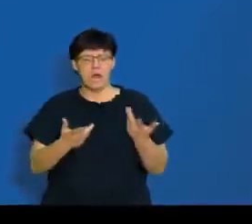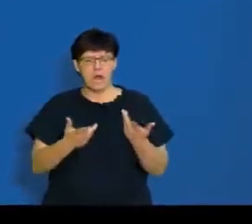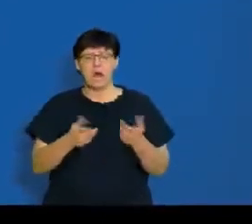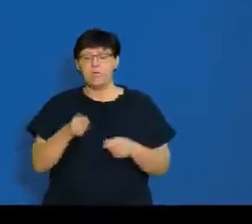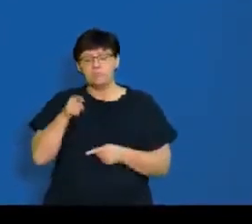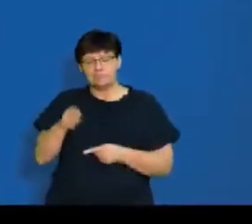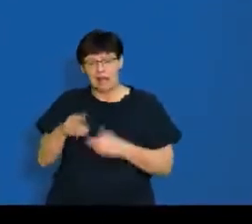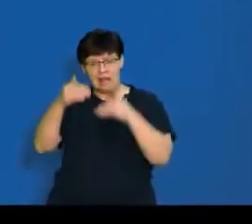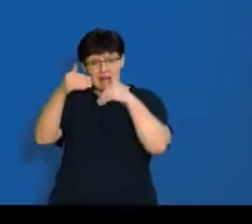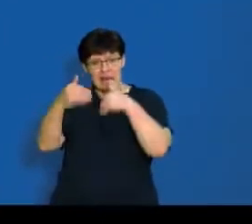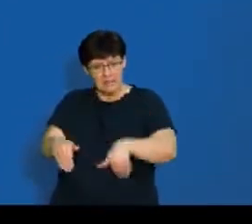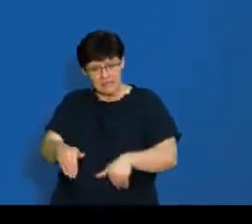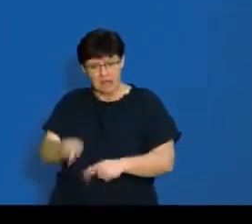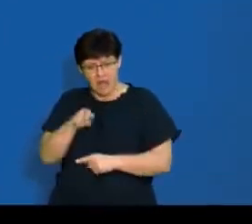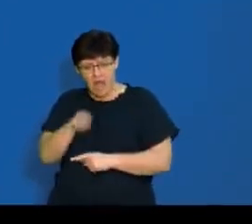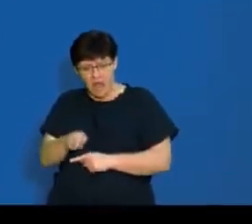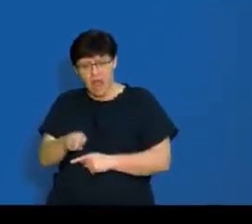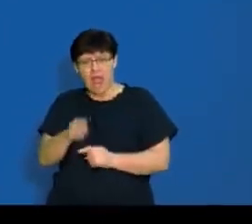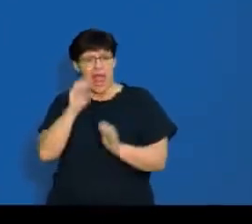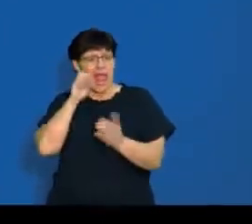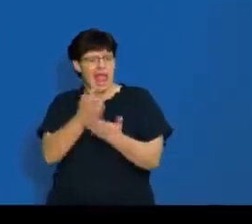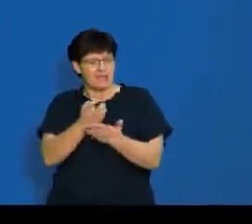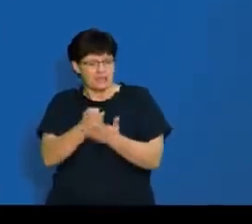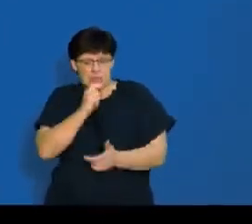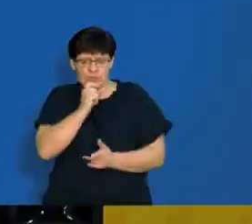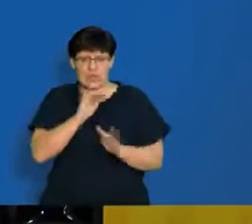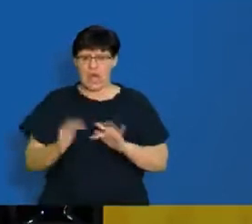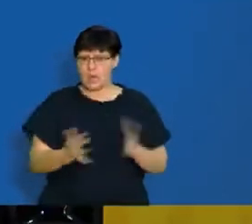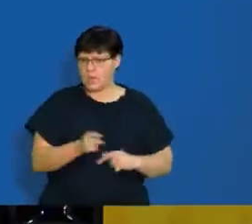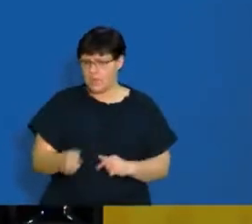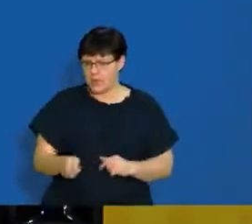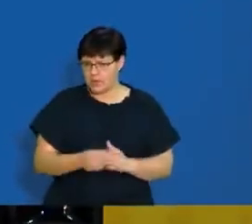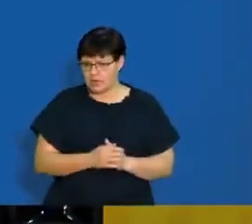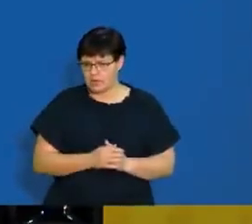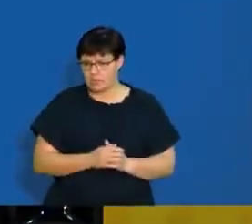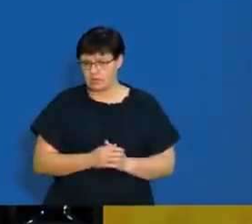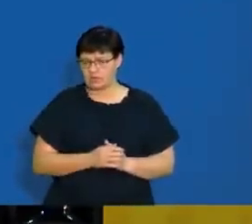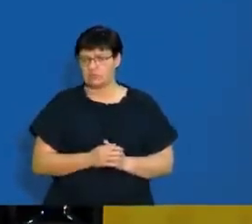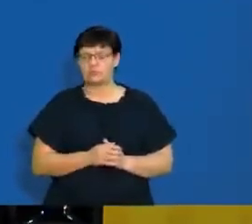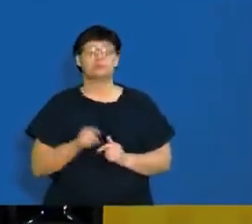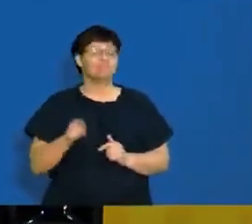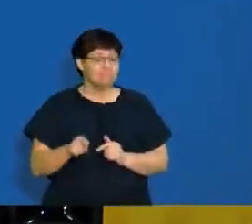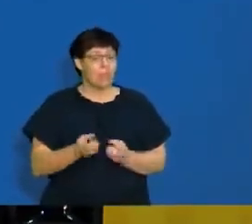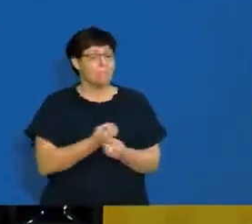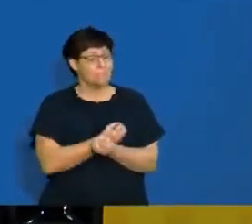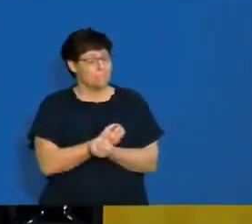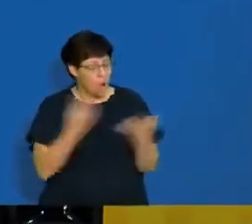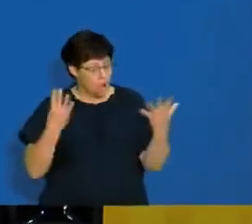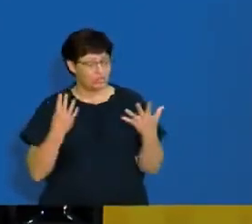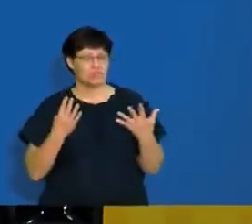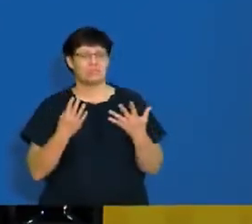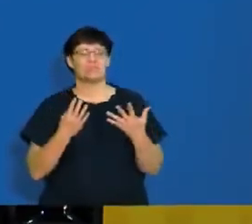and limitation of evidence in the sources. Now, this is where most students